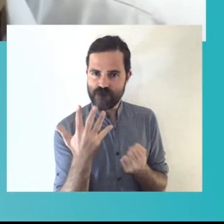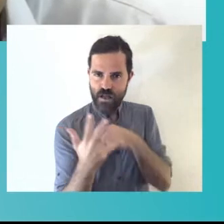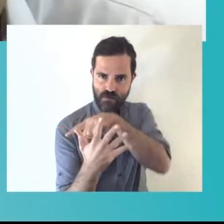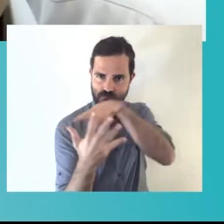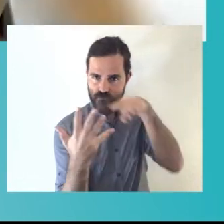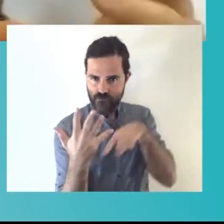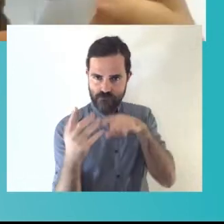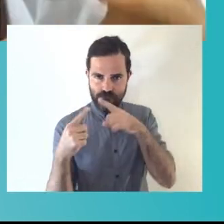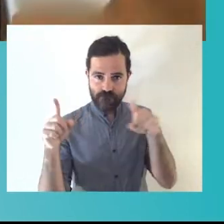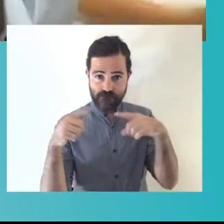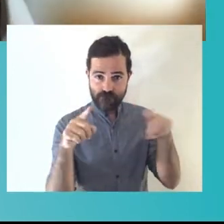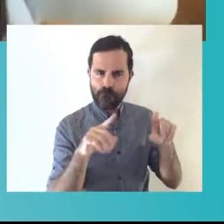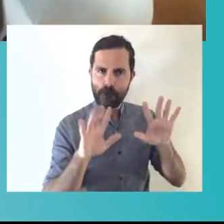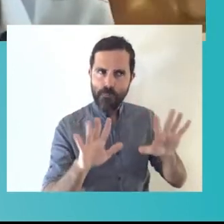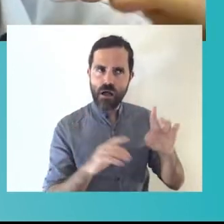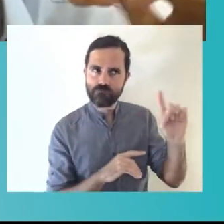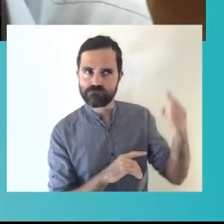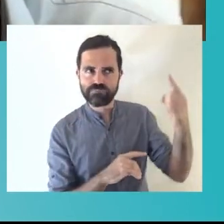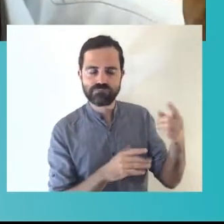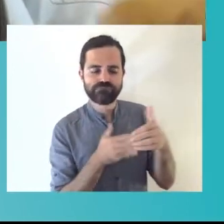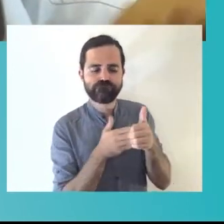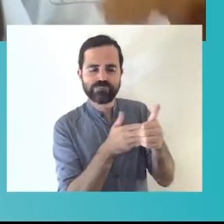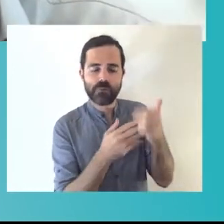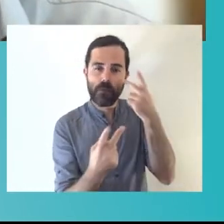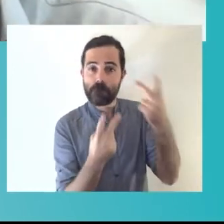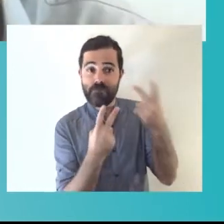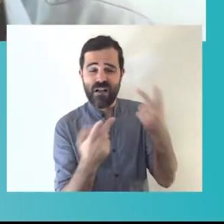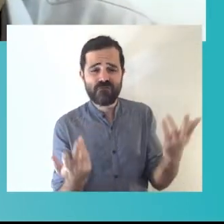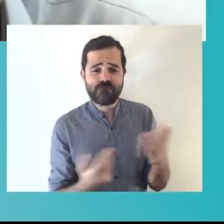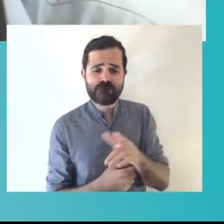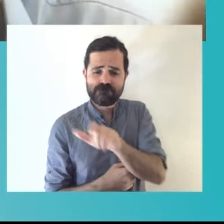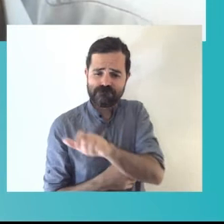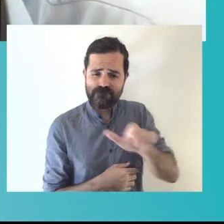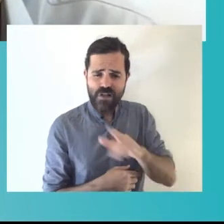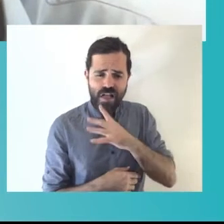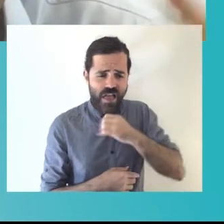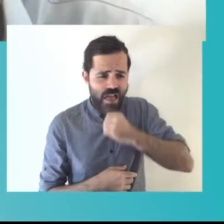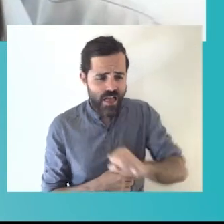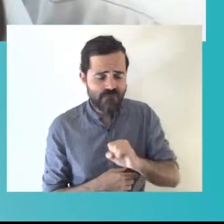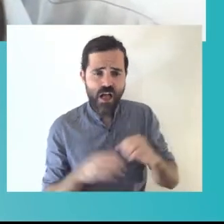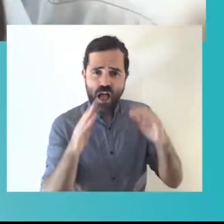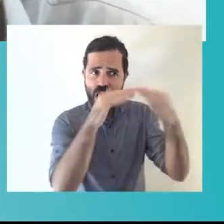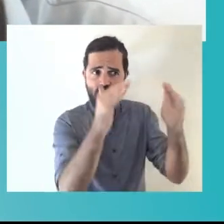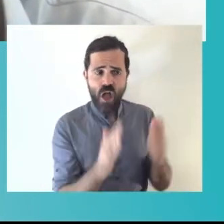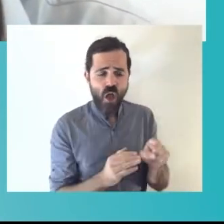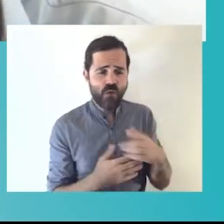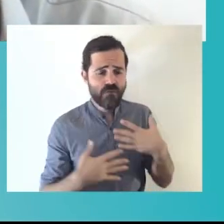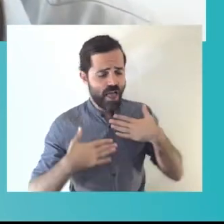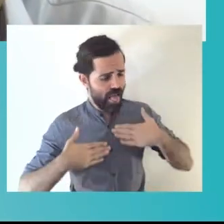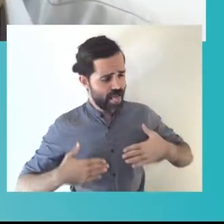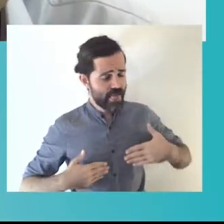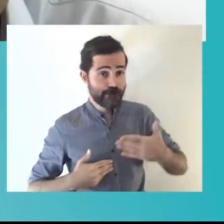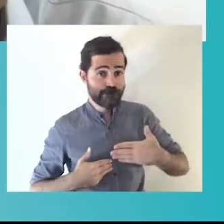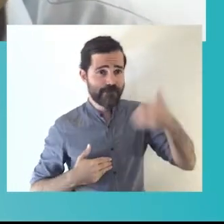are different, but the main thing is our vision. Our vision is that people should stay at home for longer with better health, and they should not be